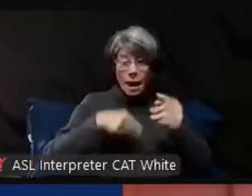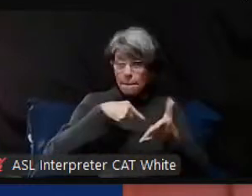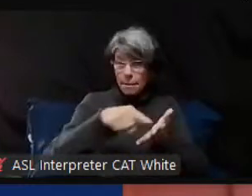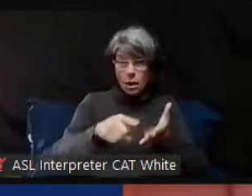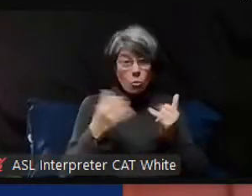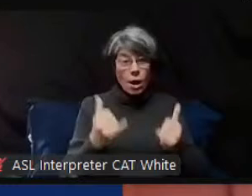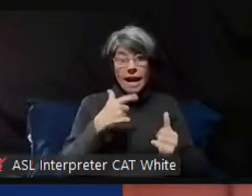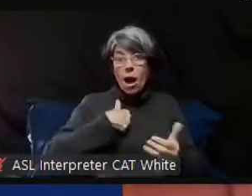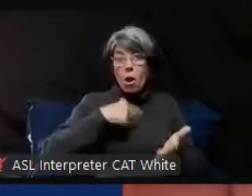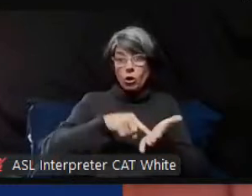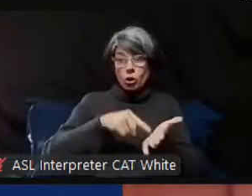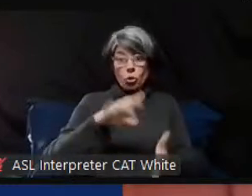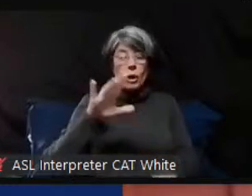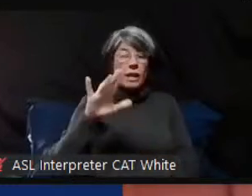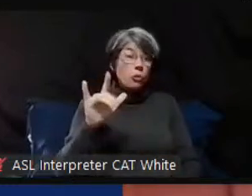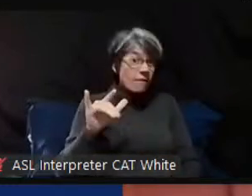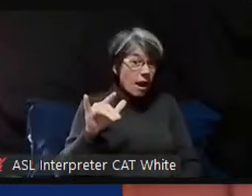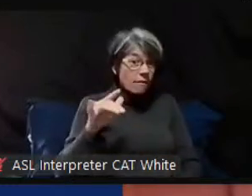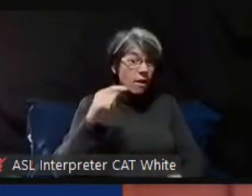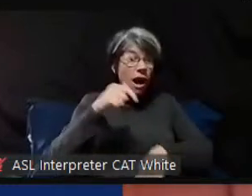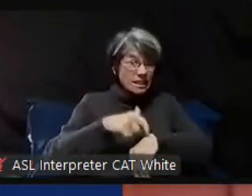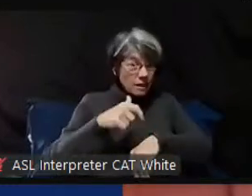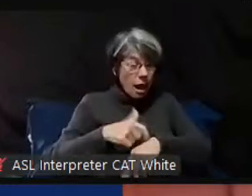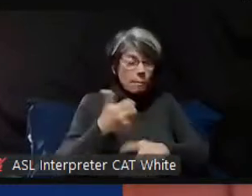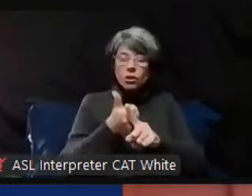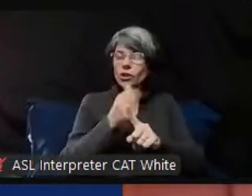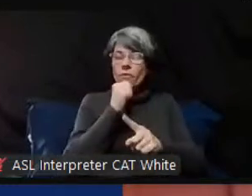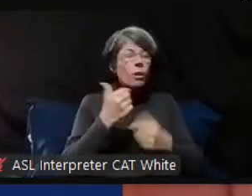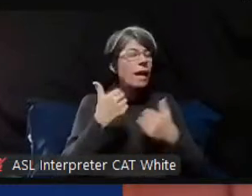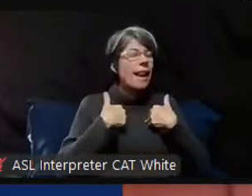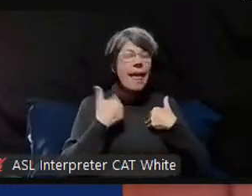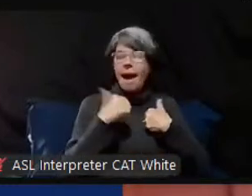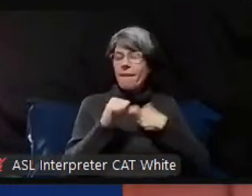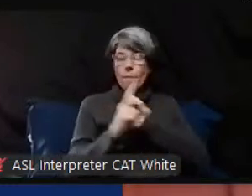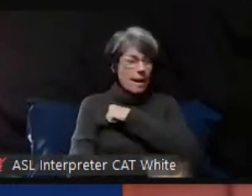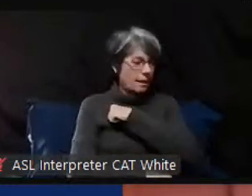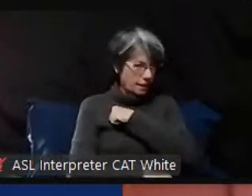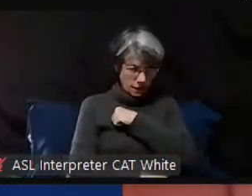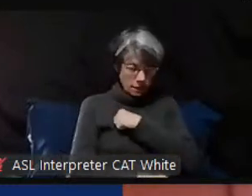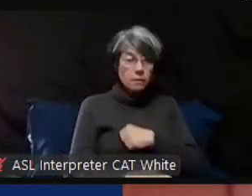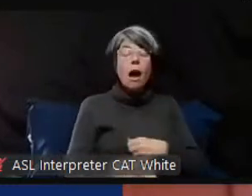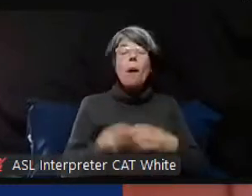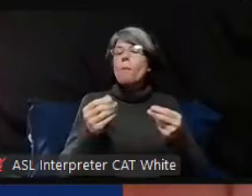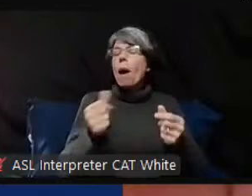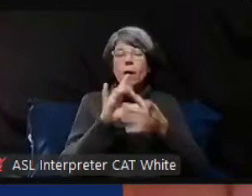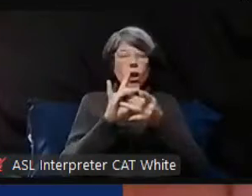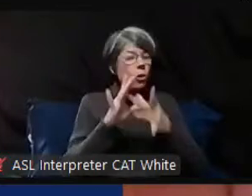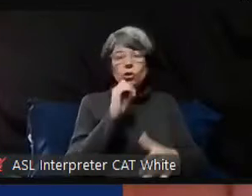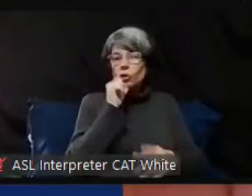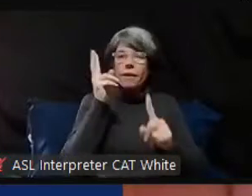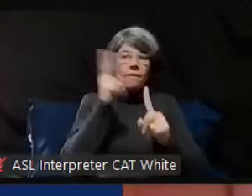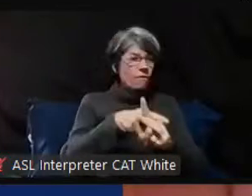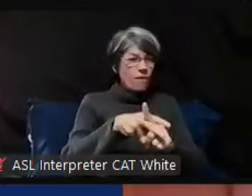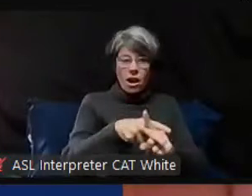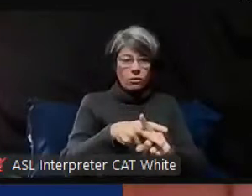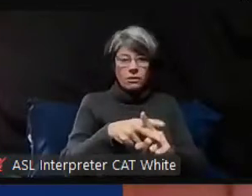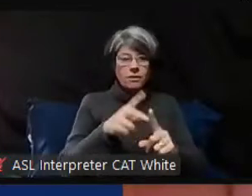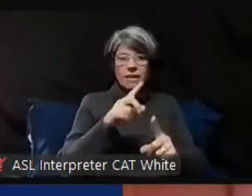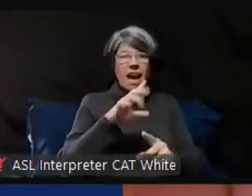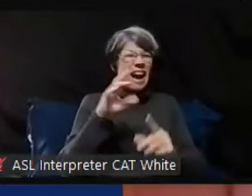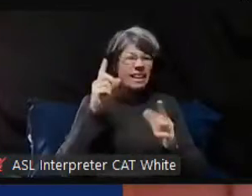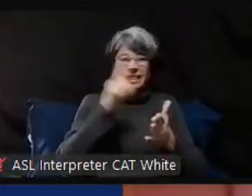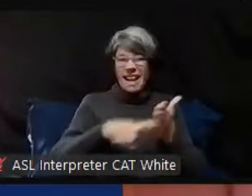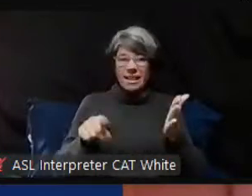in 2025 on time, you will not incur penalties. Property owners do not need to file a penalty